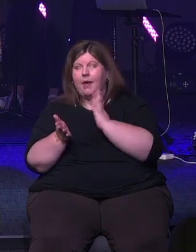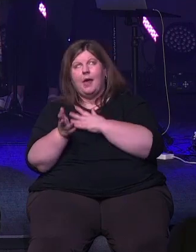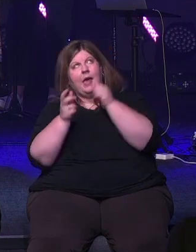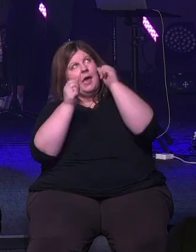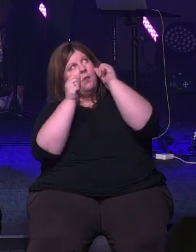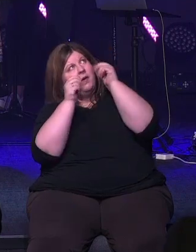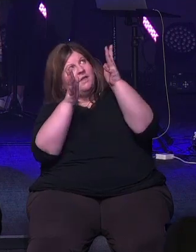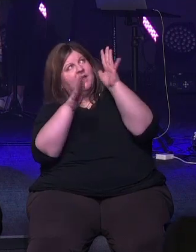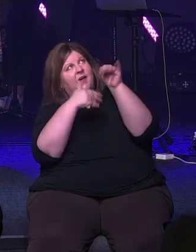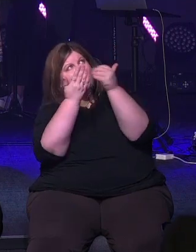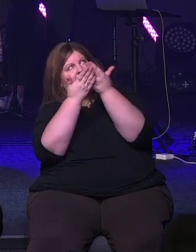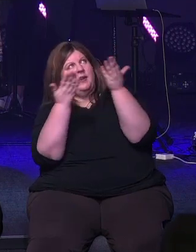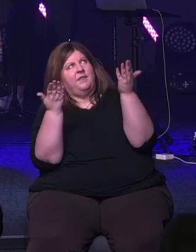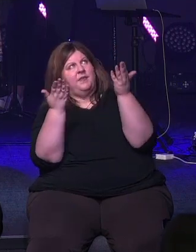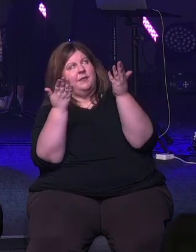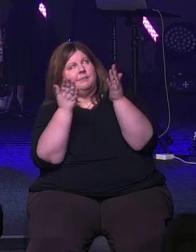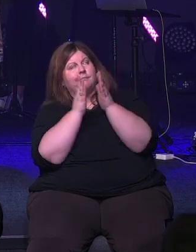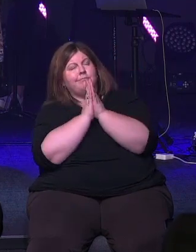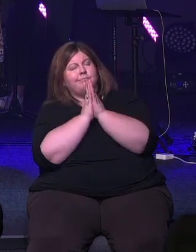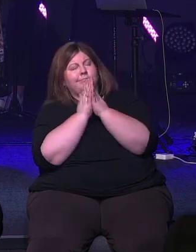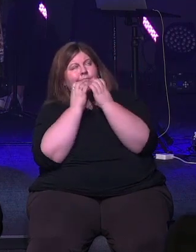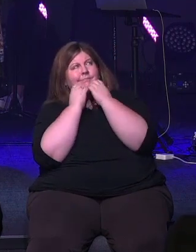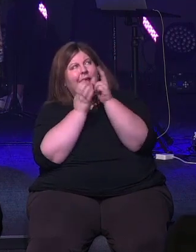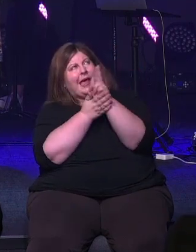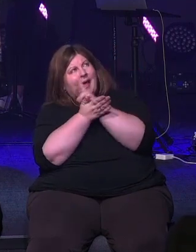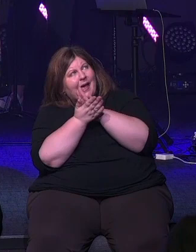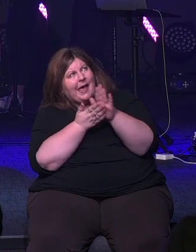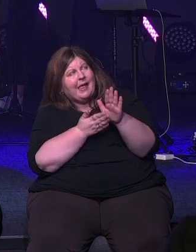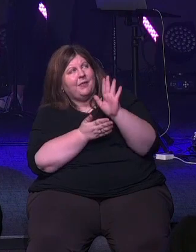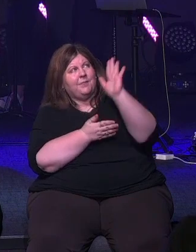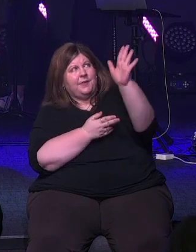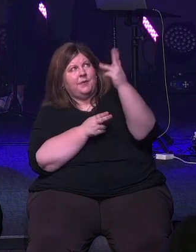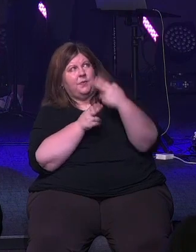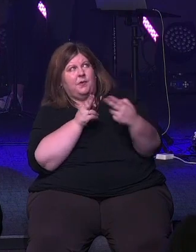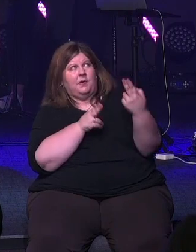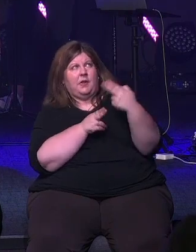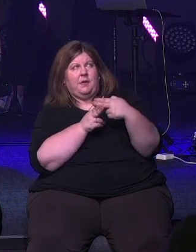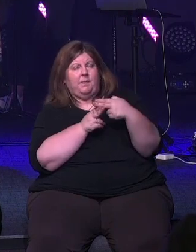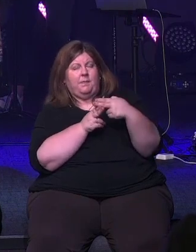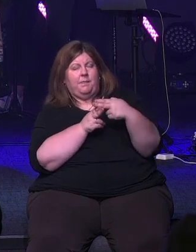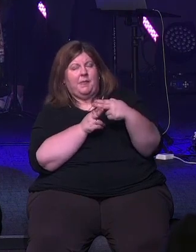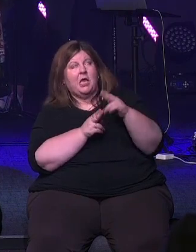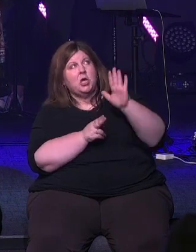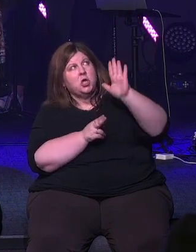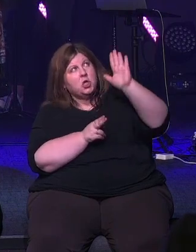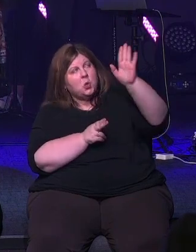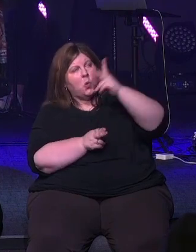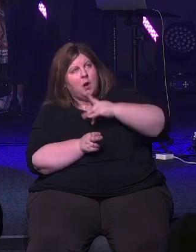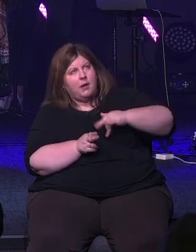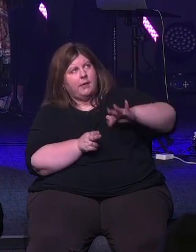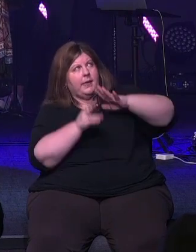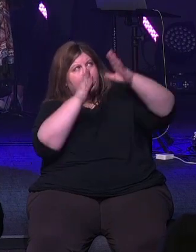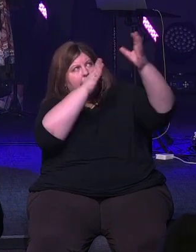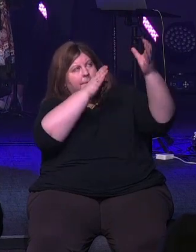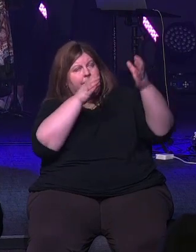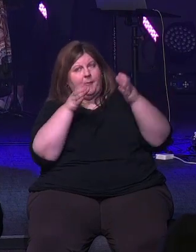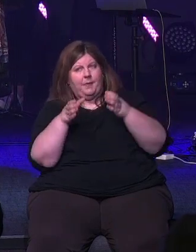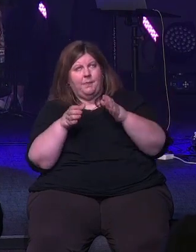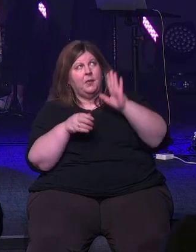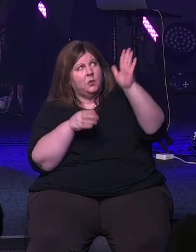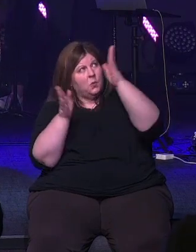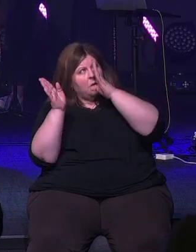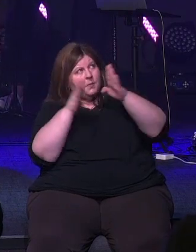in heaven, hallowed be your name. Your kingdom come. Your will be